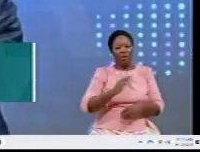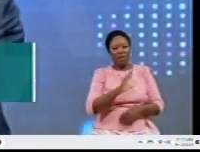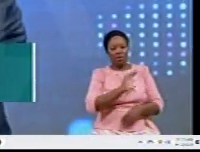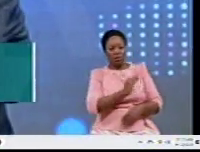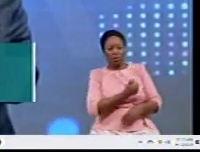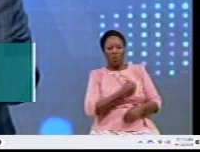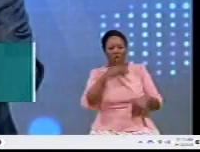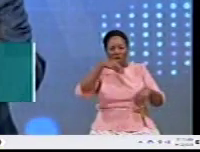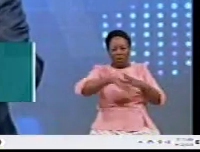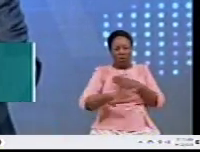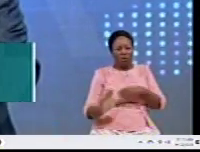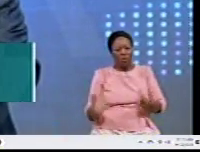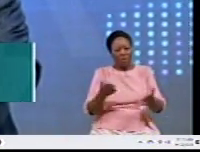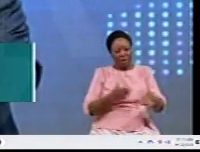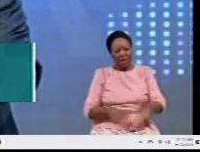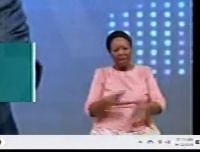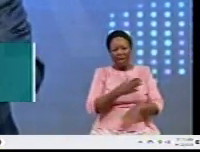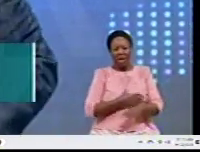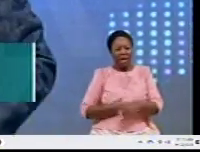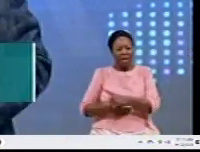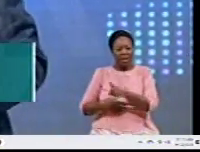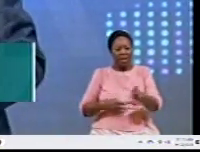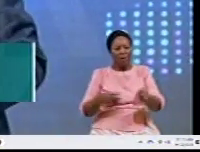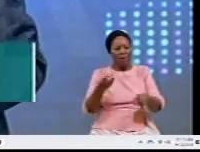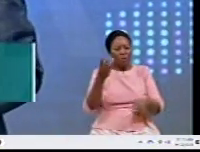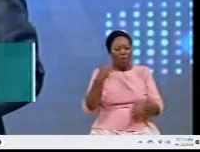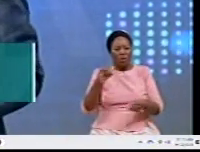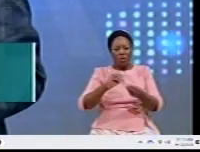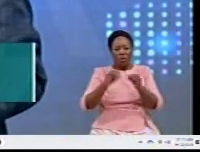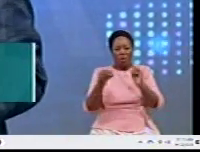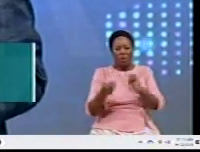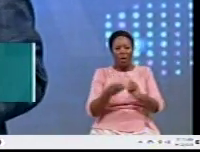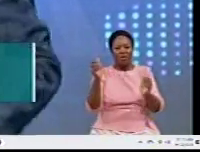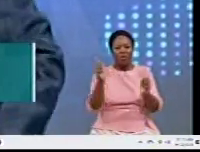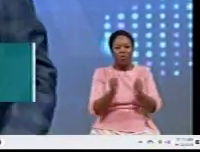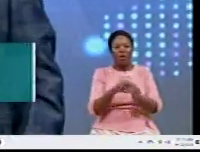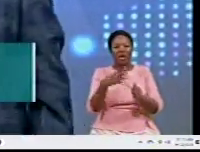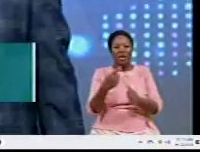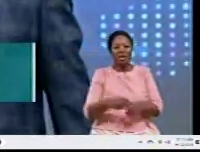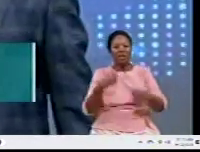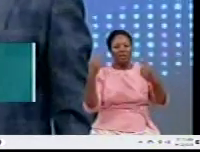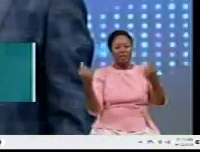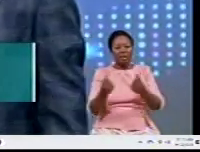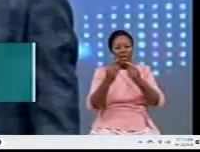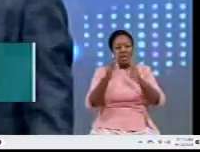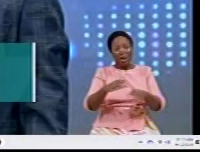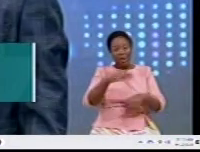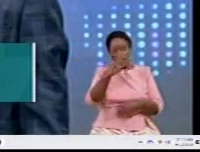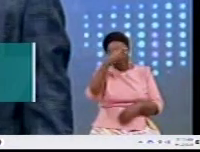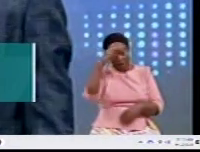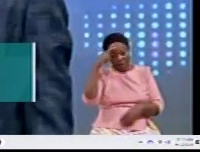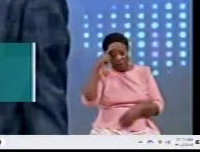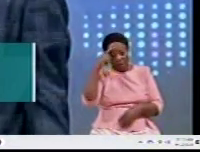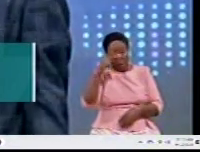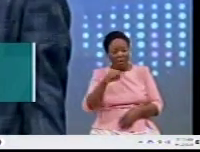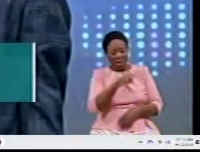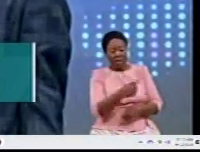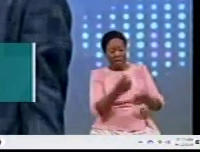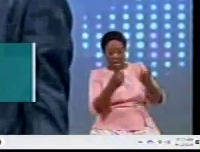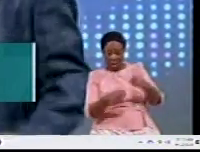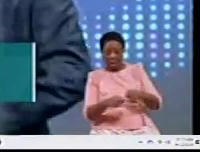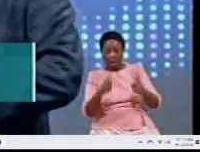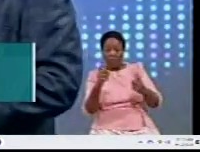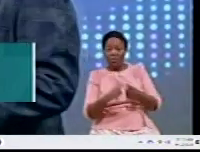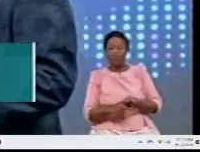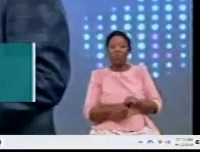death, and he was numbered with the transgressors, because he came to stand for